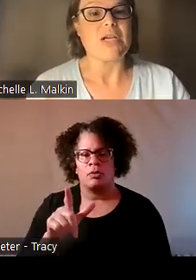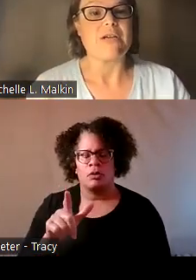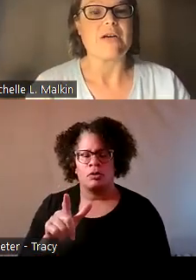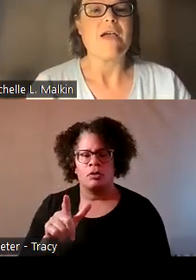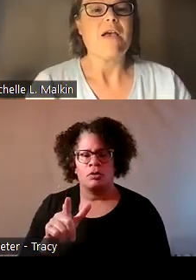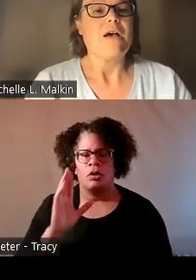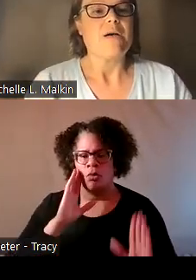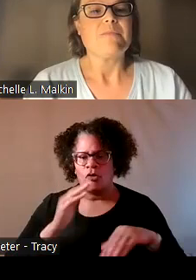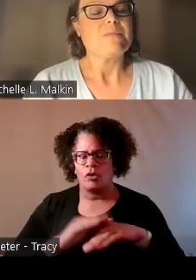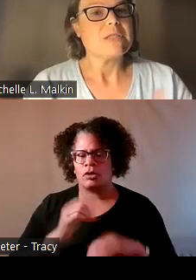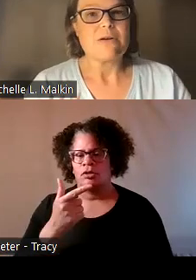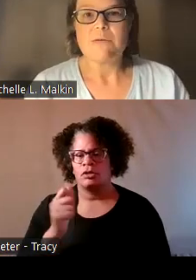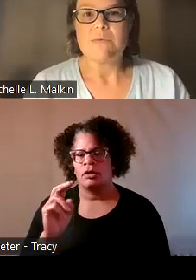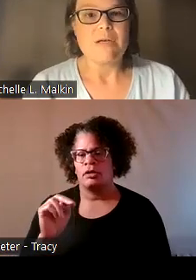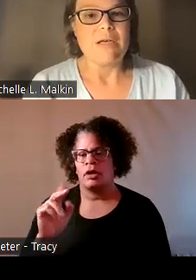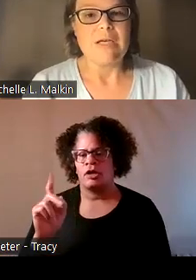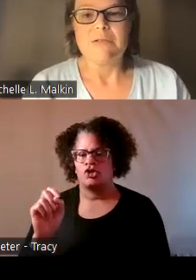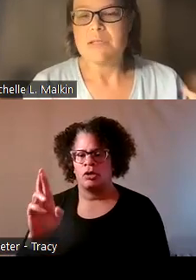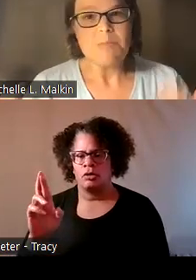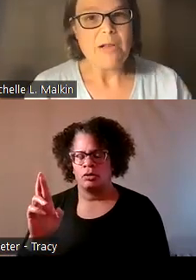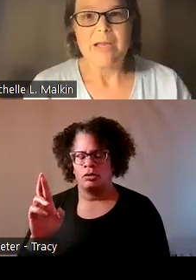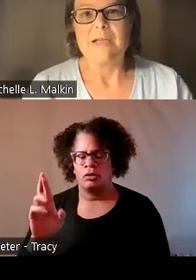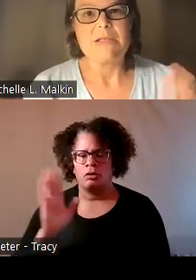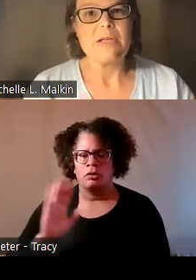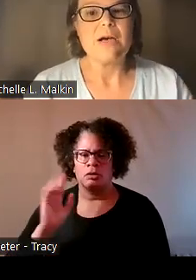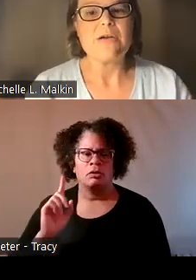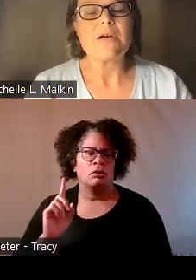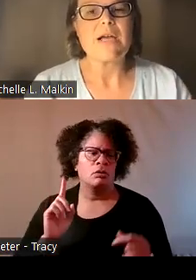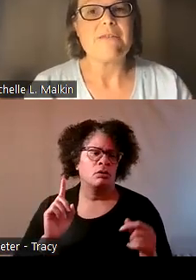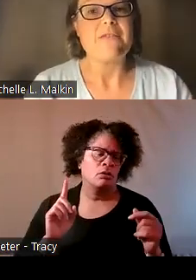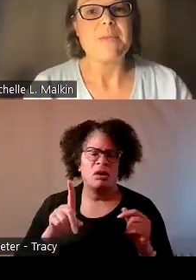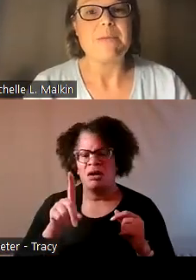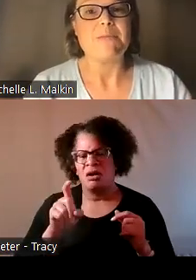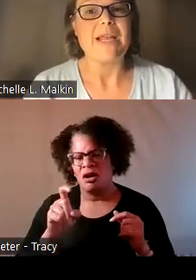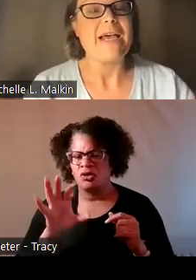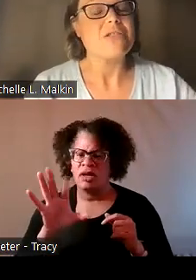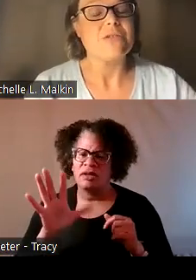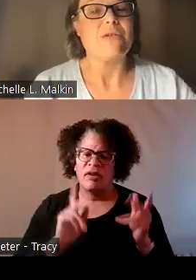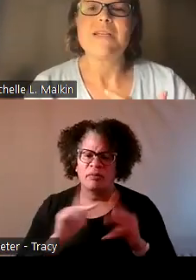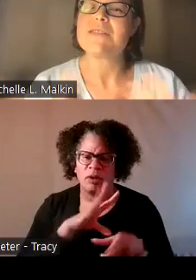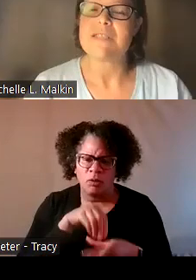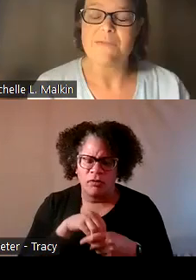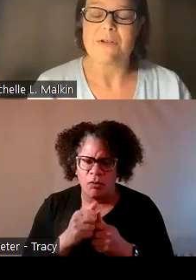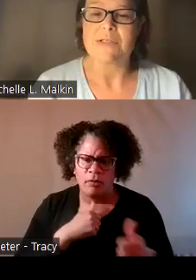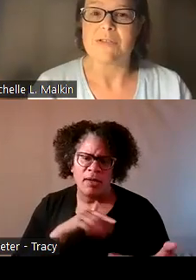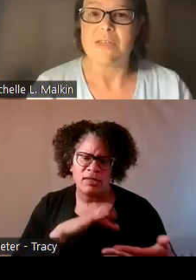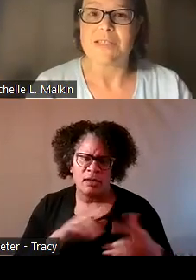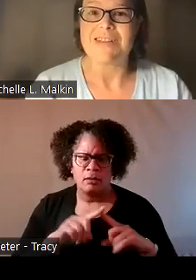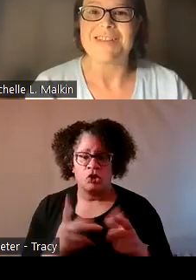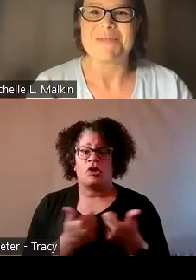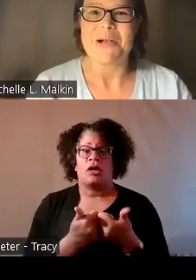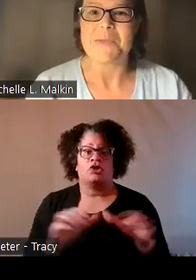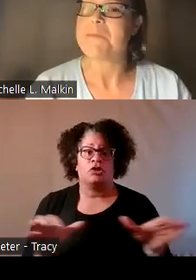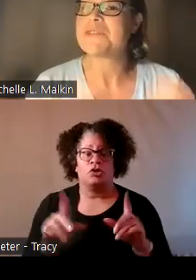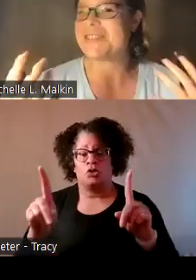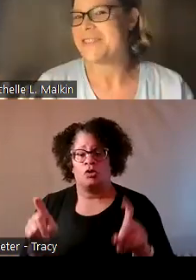on gender started with a small n. It's only 195 people, but as you know, it is difficult to do these